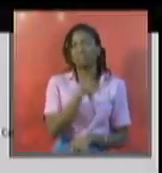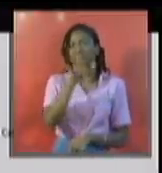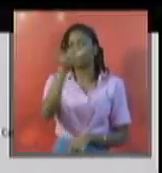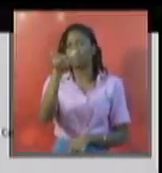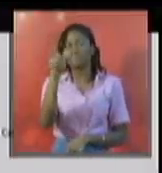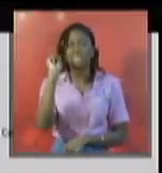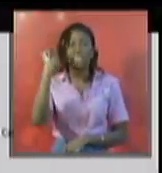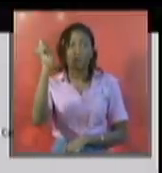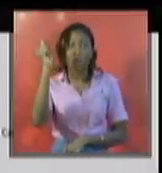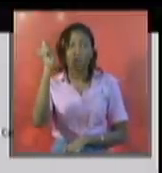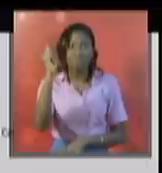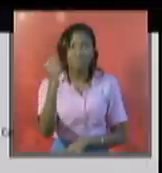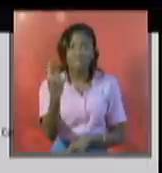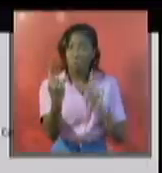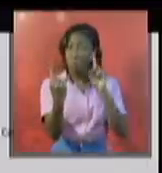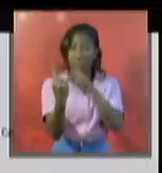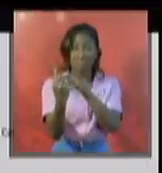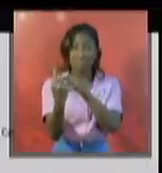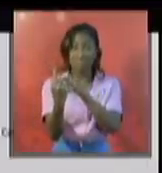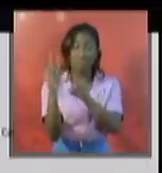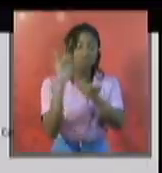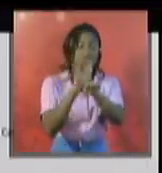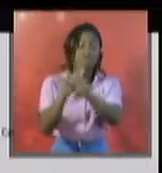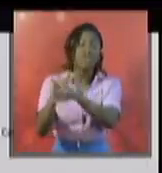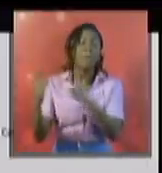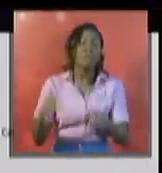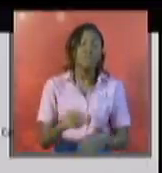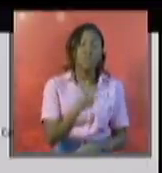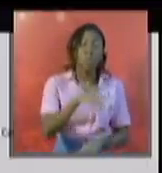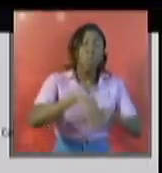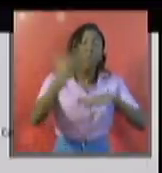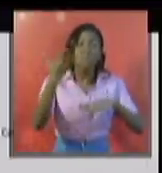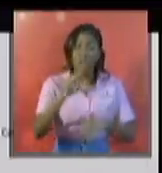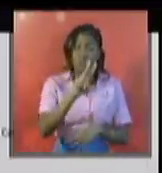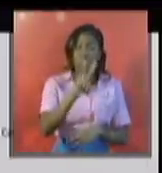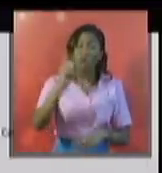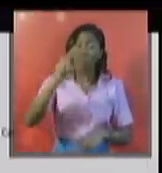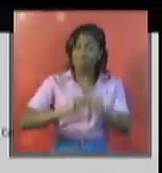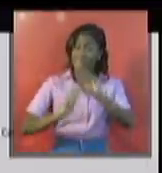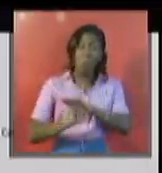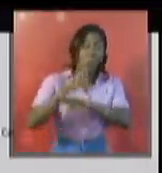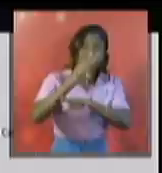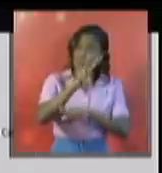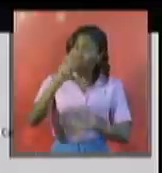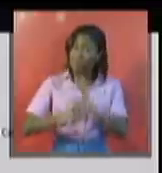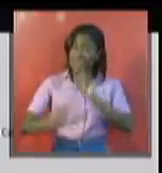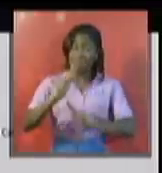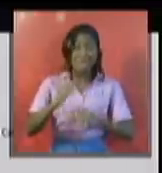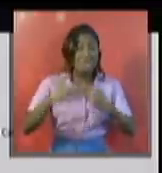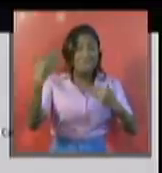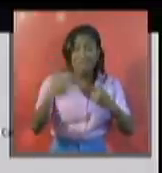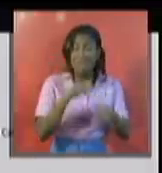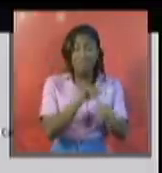person spawned over 200 contacts, Dr. Nandram. Yep. But he puts it in very simple